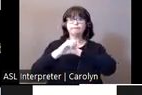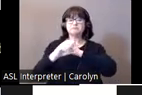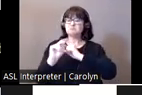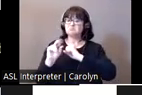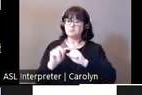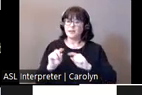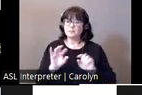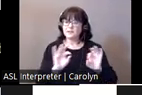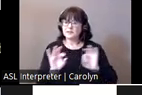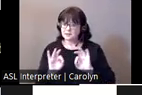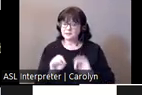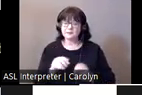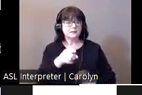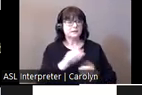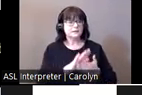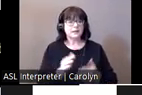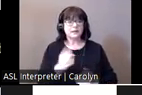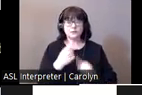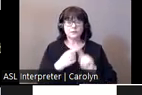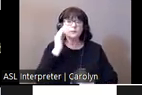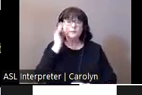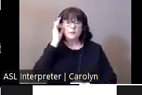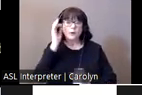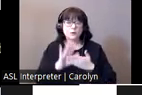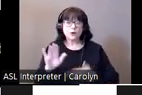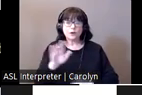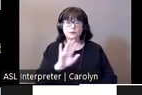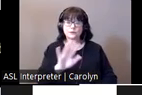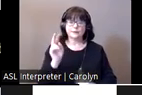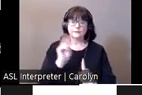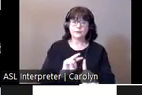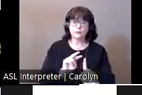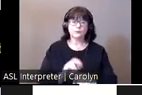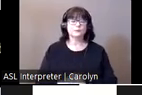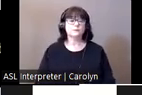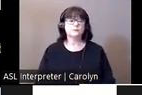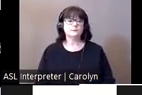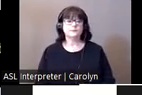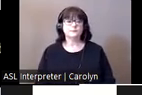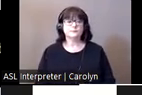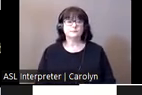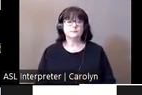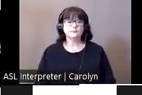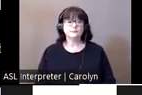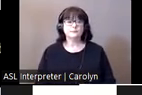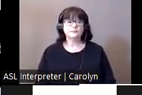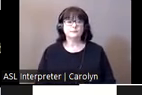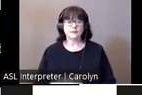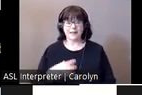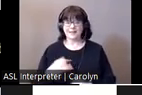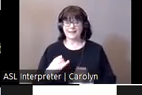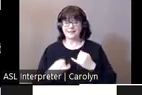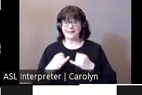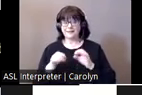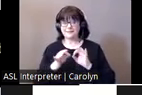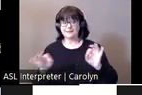statement about Mohawk College's view of micro-credentials. And I like their comment at the end. Some micro-credentials